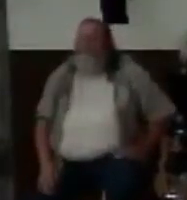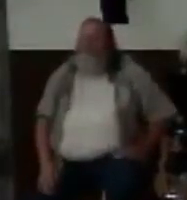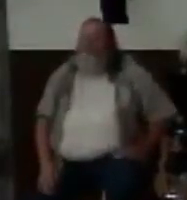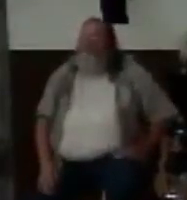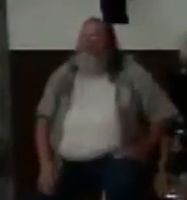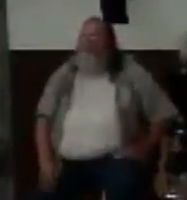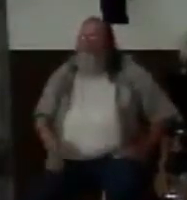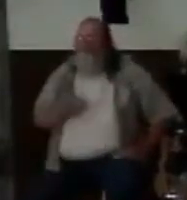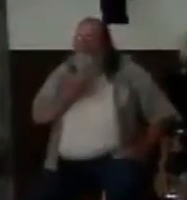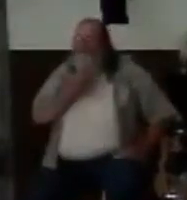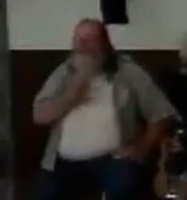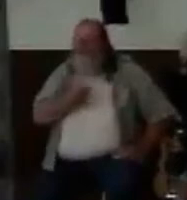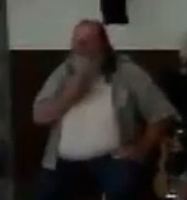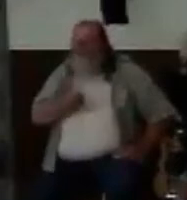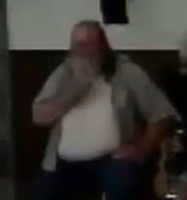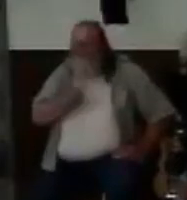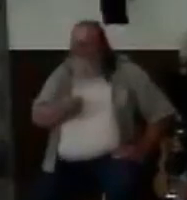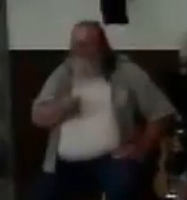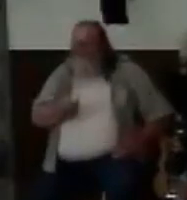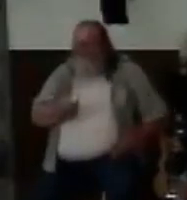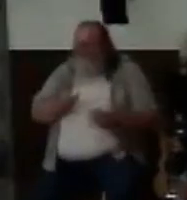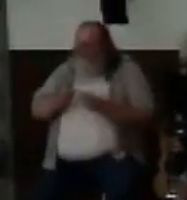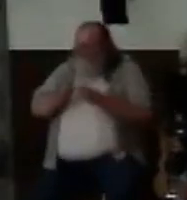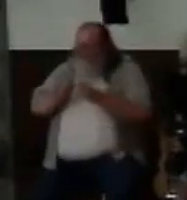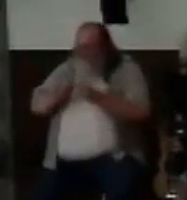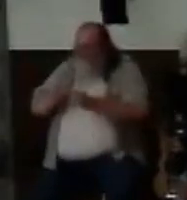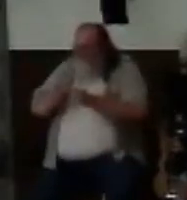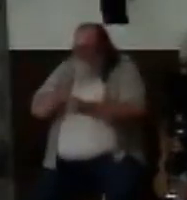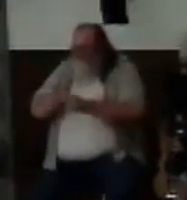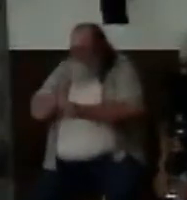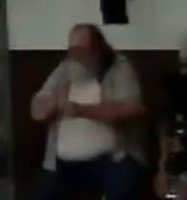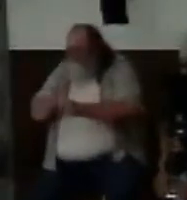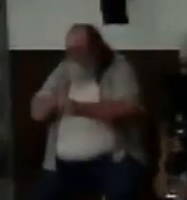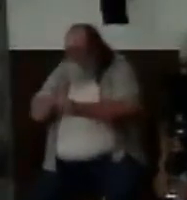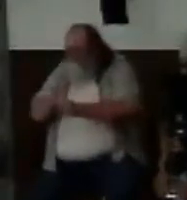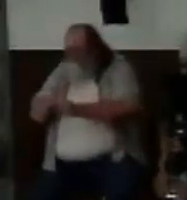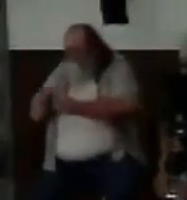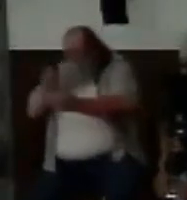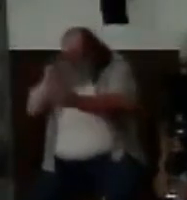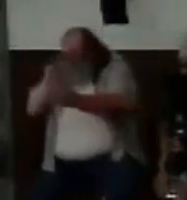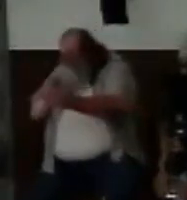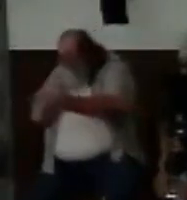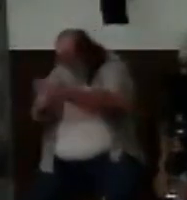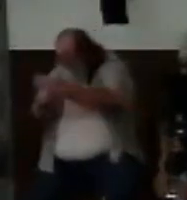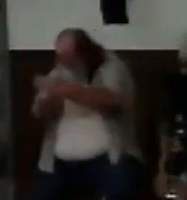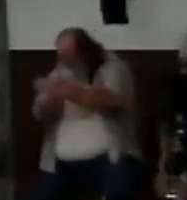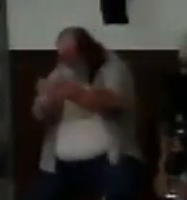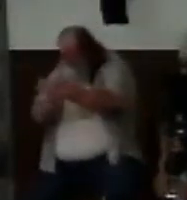The Jewish people were so conditioned to their traditions because it's all they had.